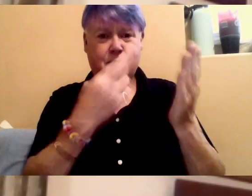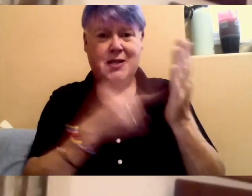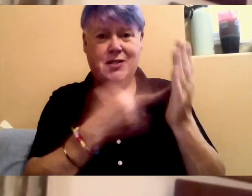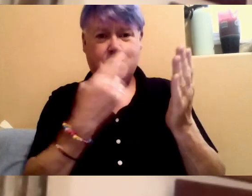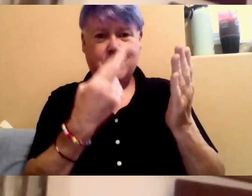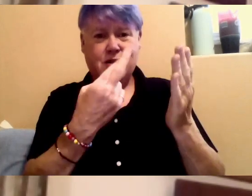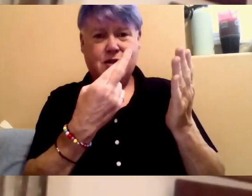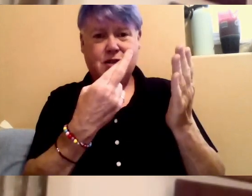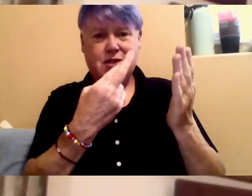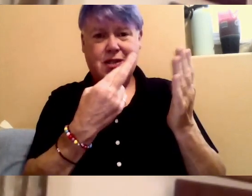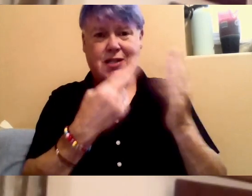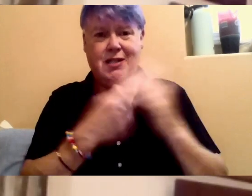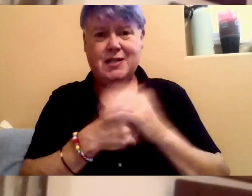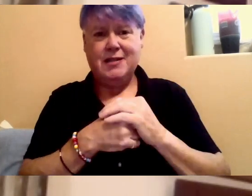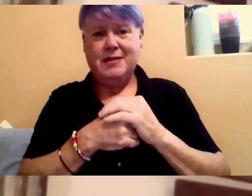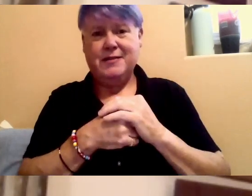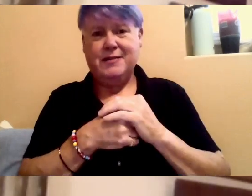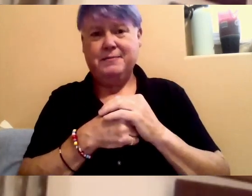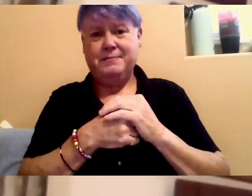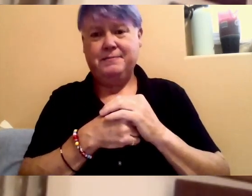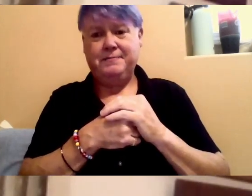disliked it, but